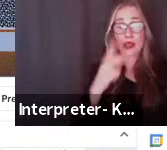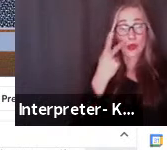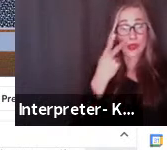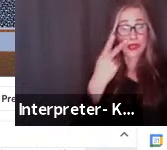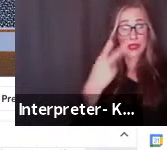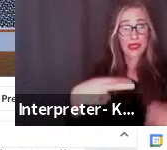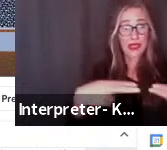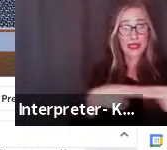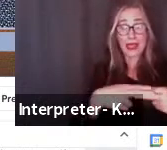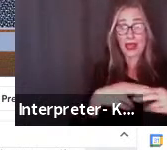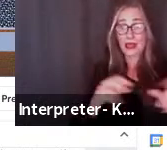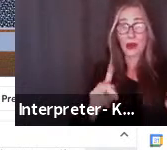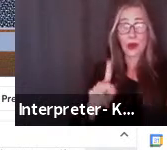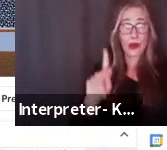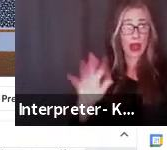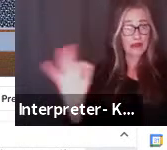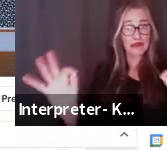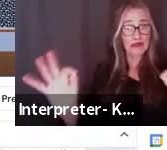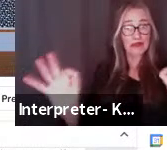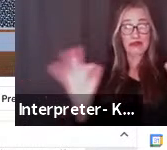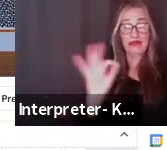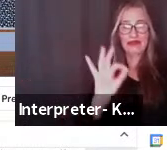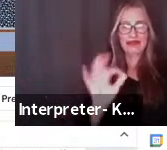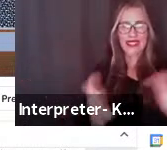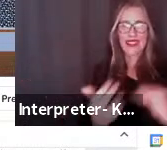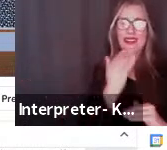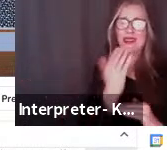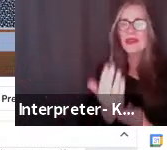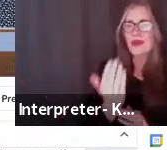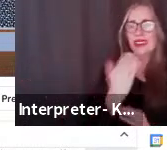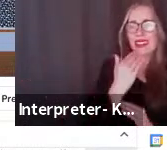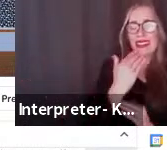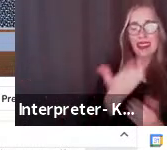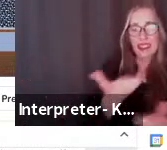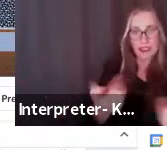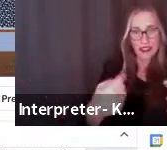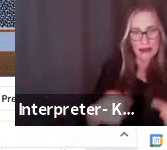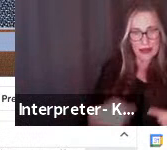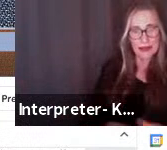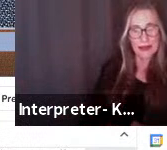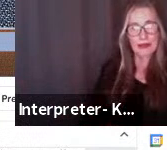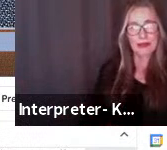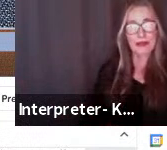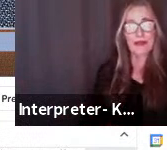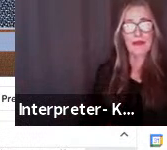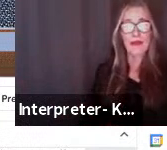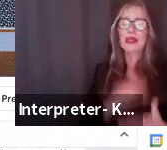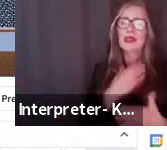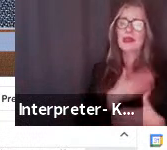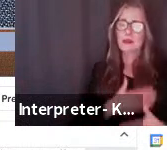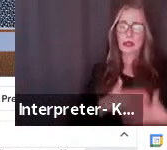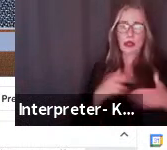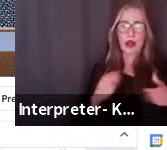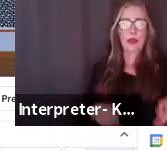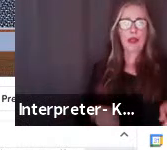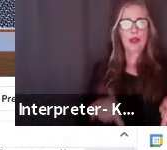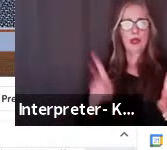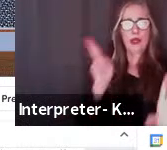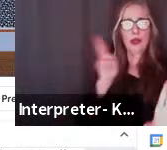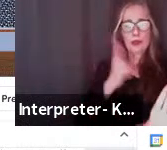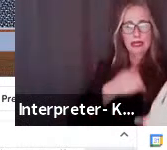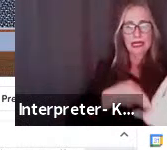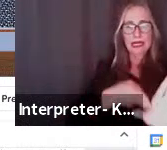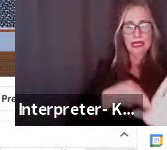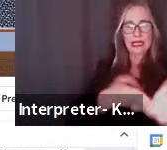okay all right good morning everybody thanks for being here um we really appreciate the opportunity to participate